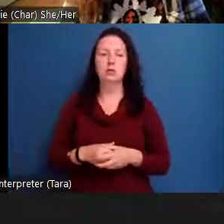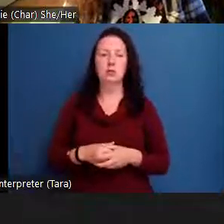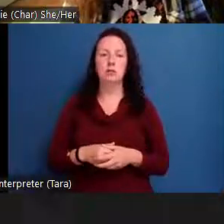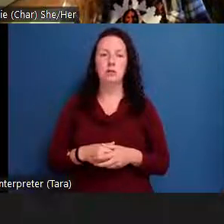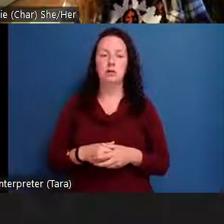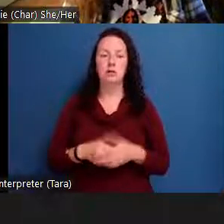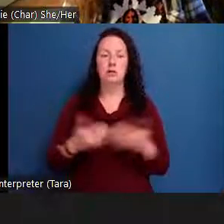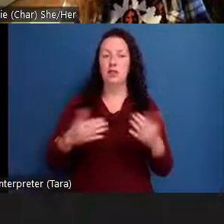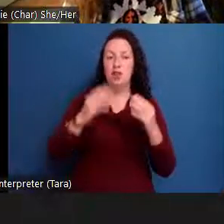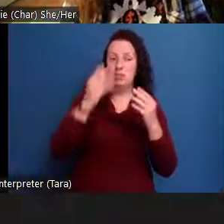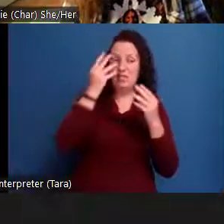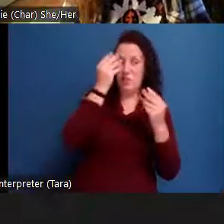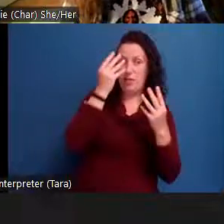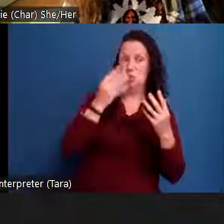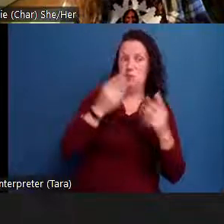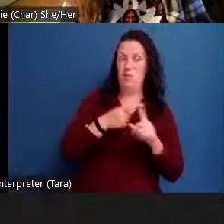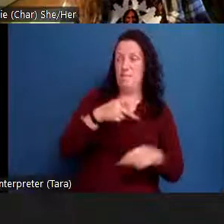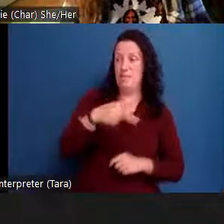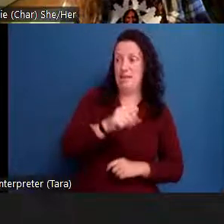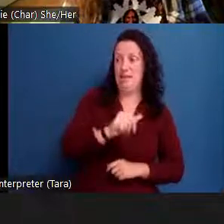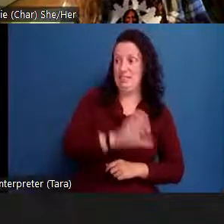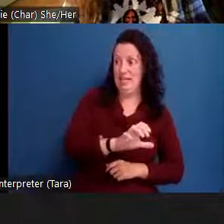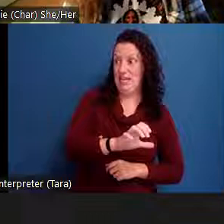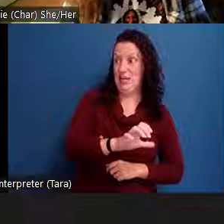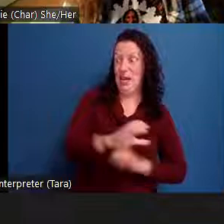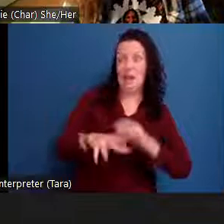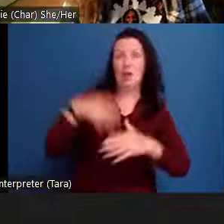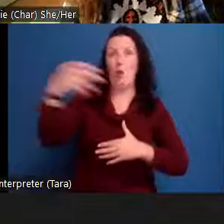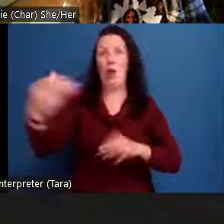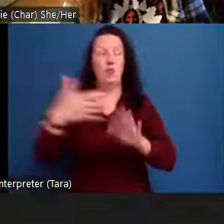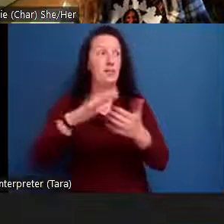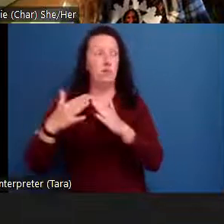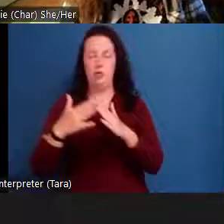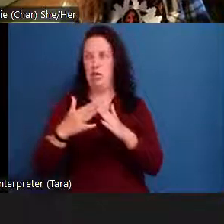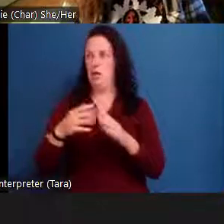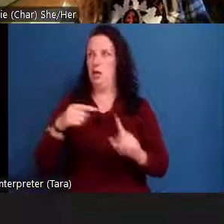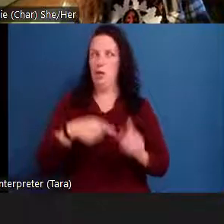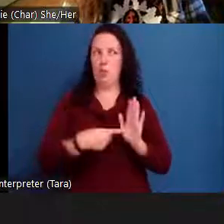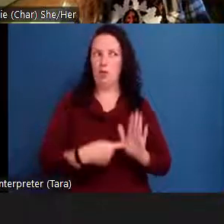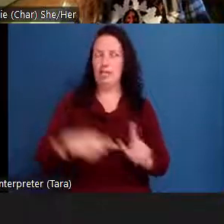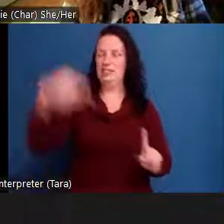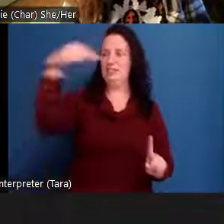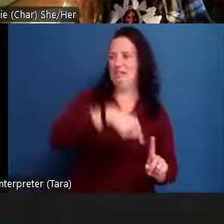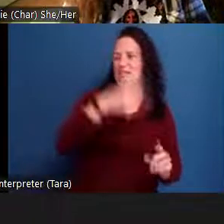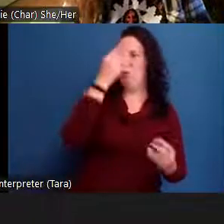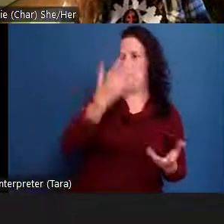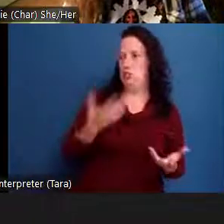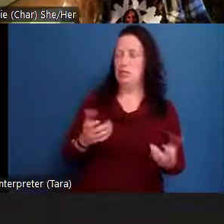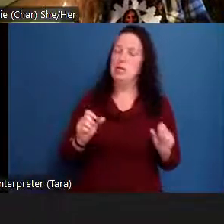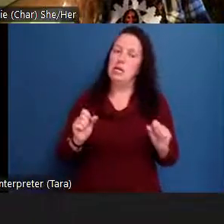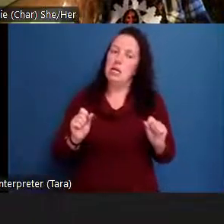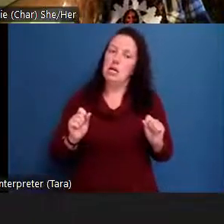Commission, then when you're in community, you represent that and it puts relationships, it could potentially